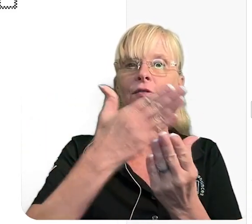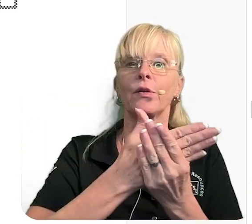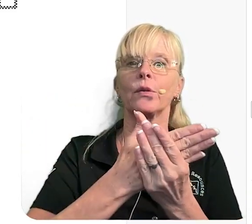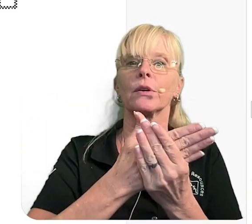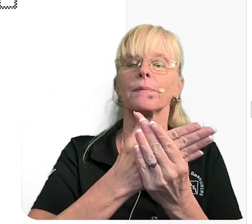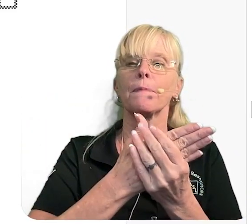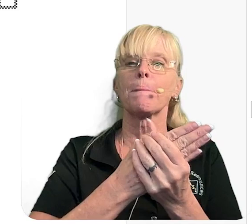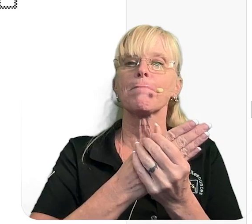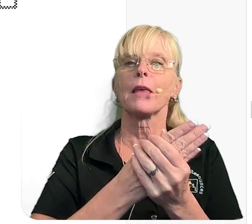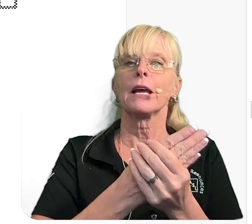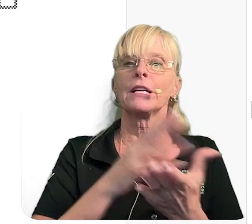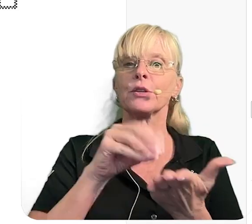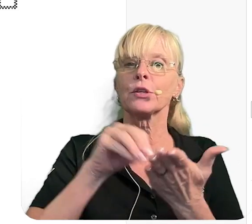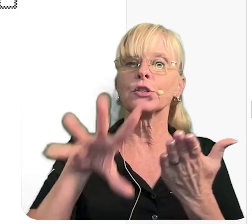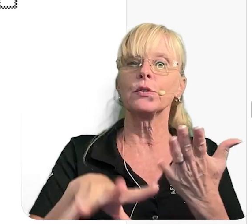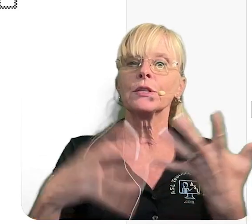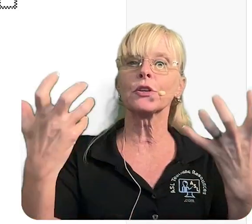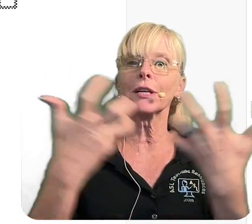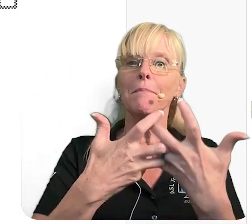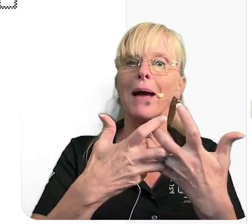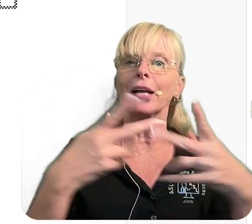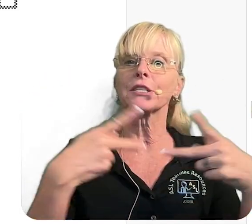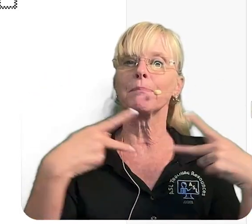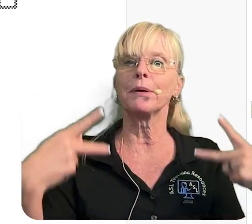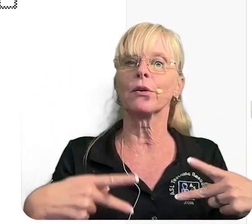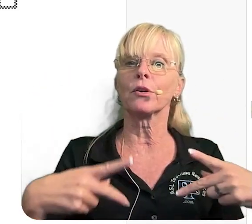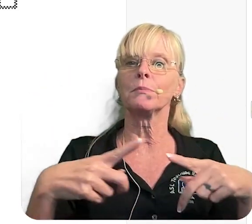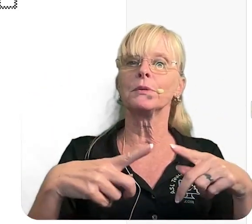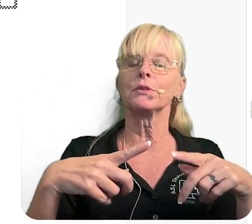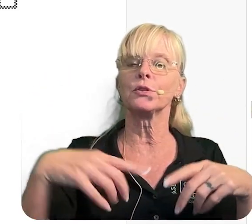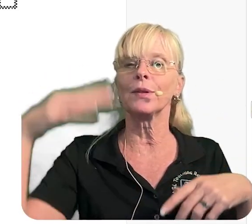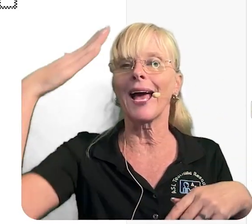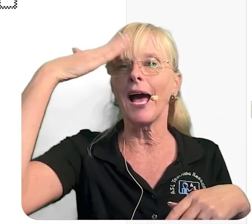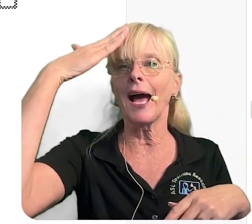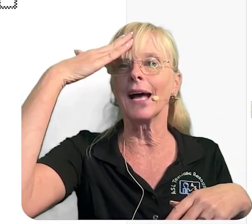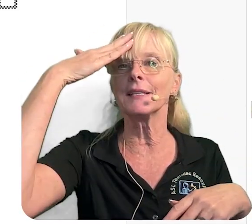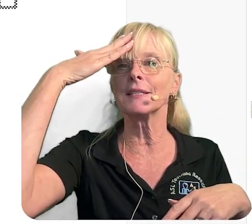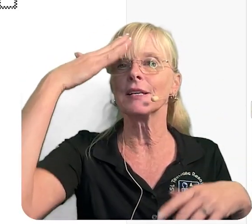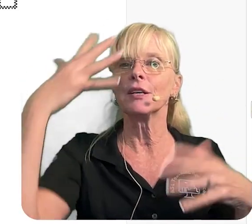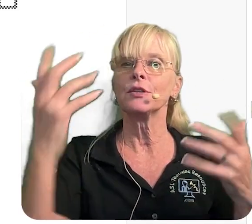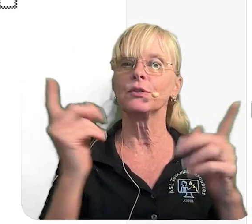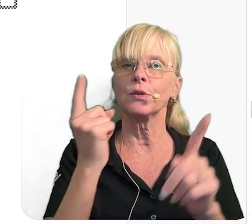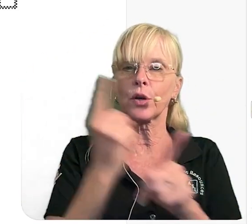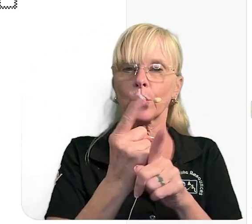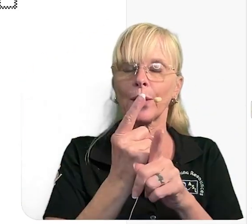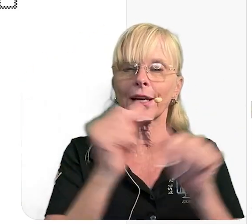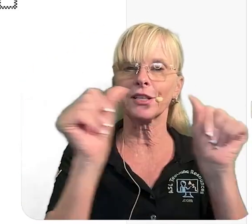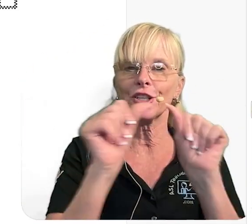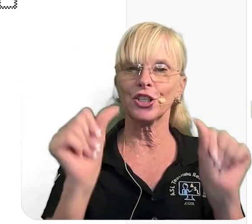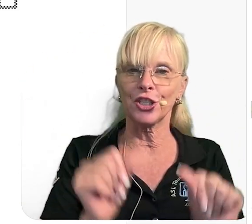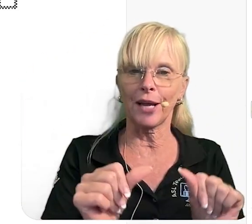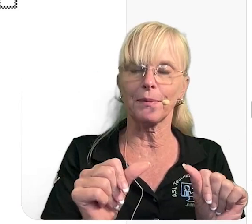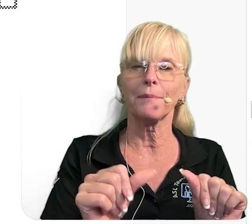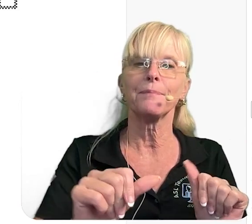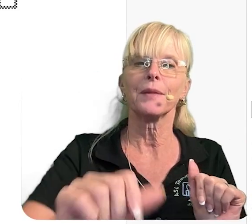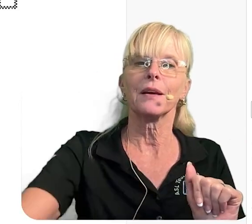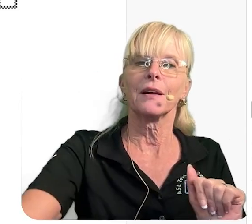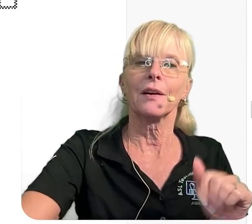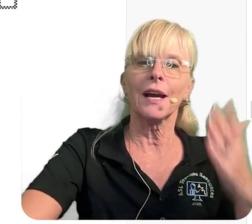the file folder. And so the students are going to match the pilgrim to the hats to the correct